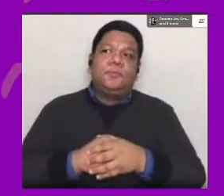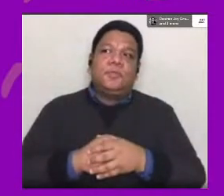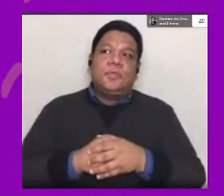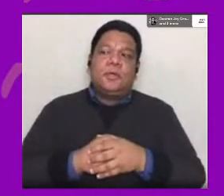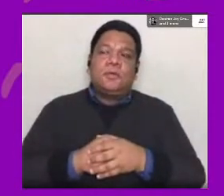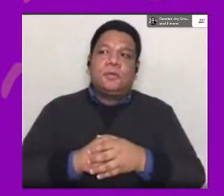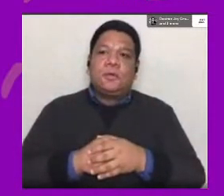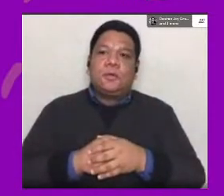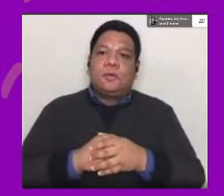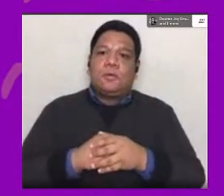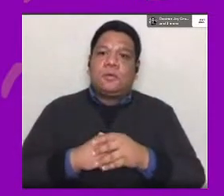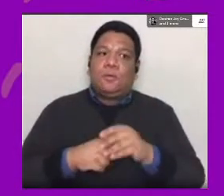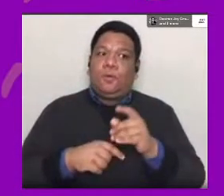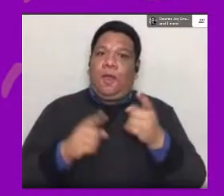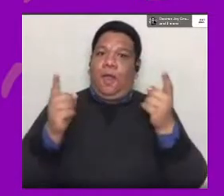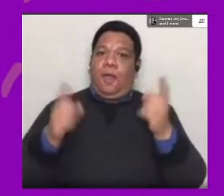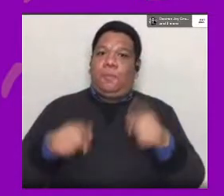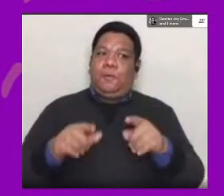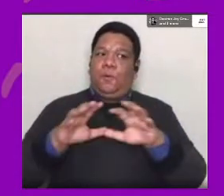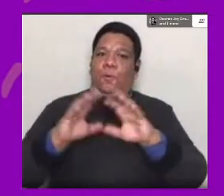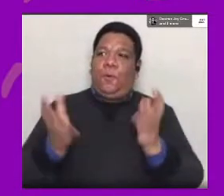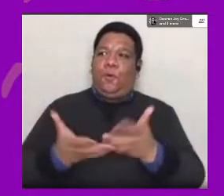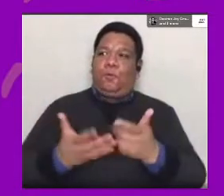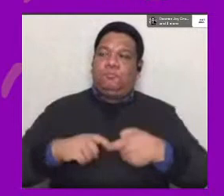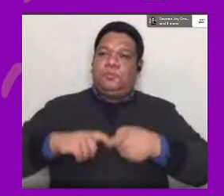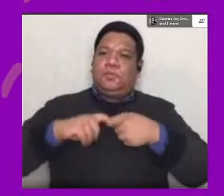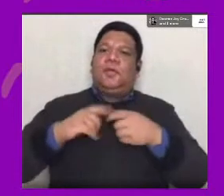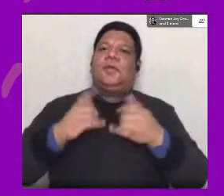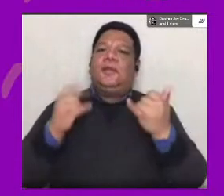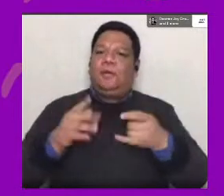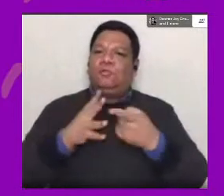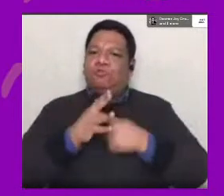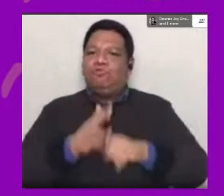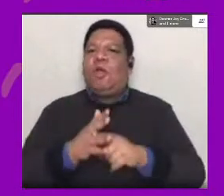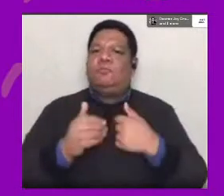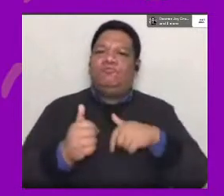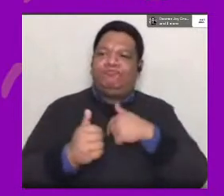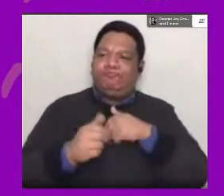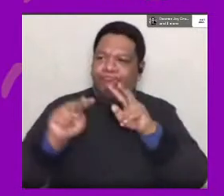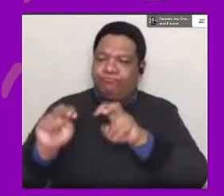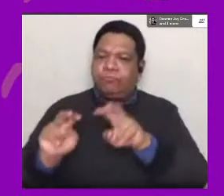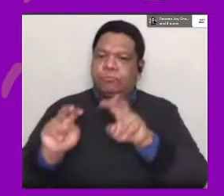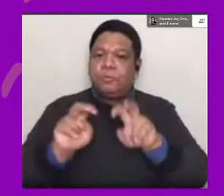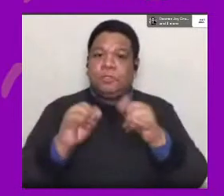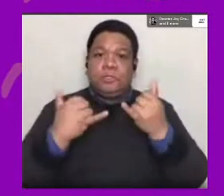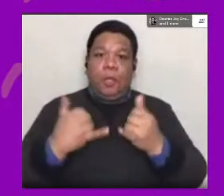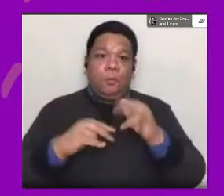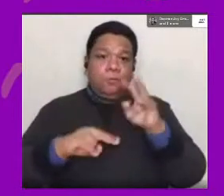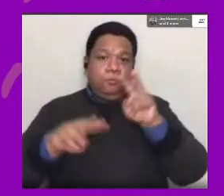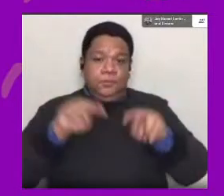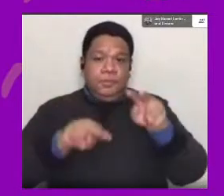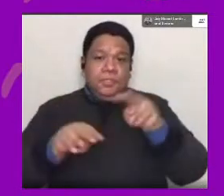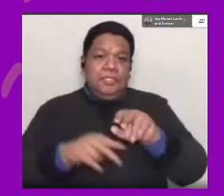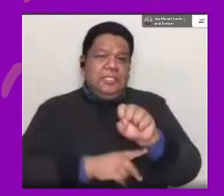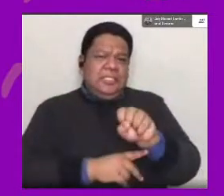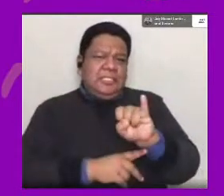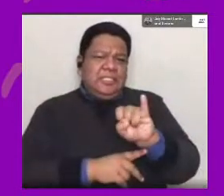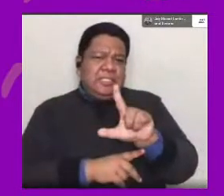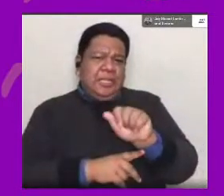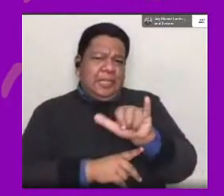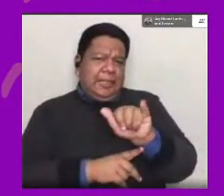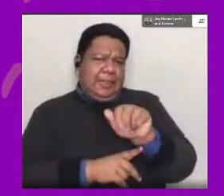the world stopped. In our assessment, now called the Silayan report and recently